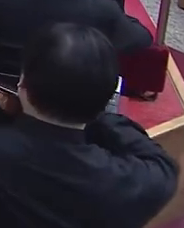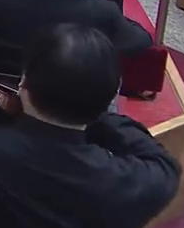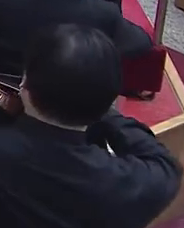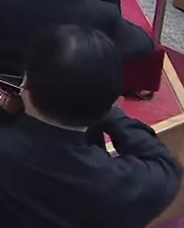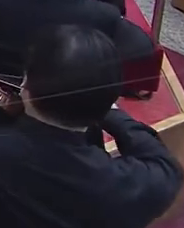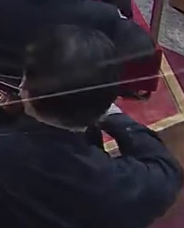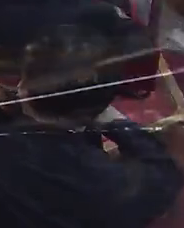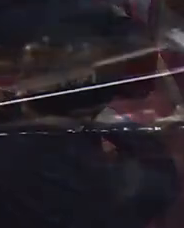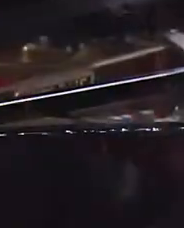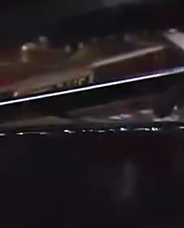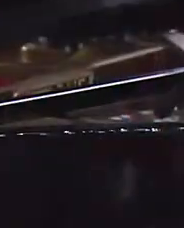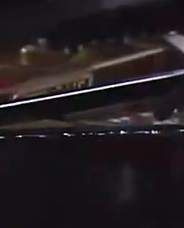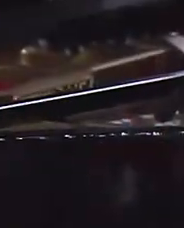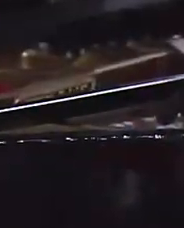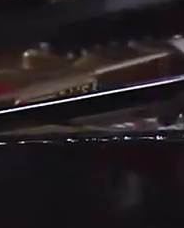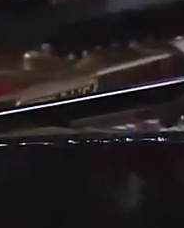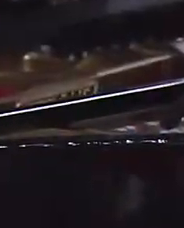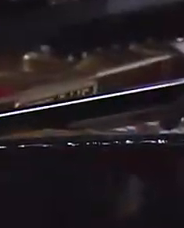foreign